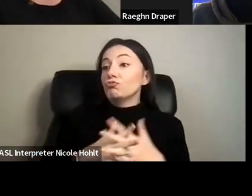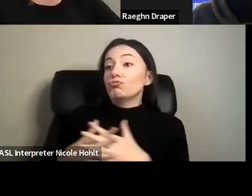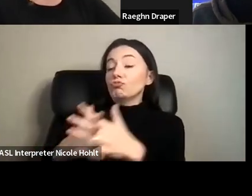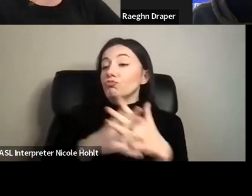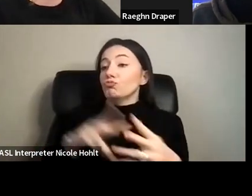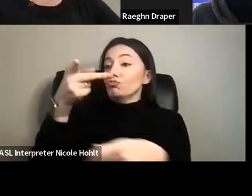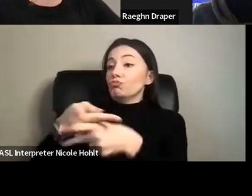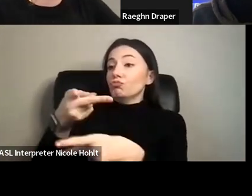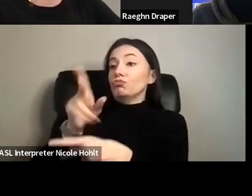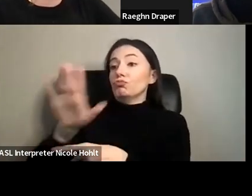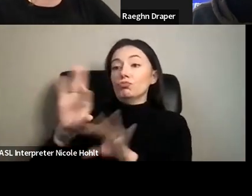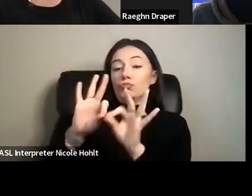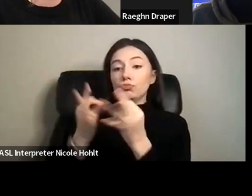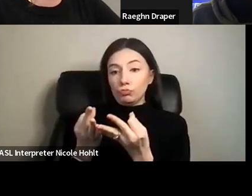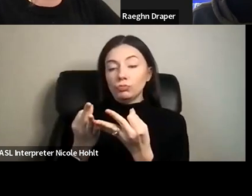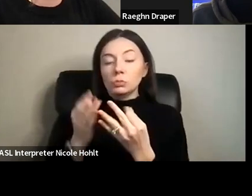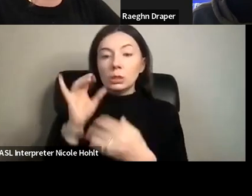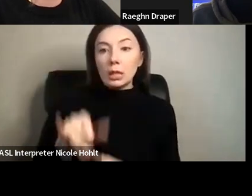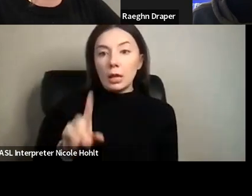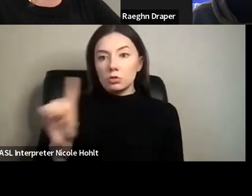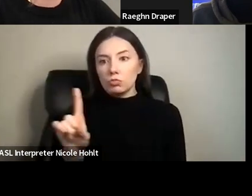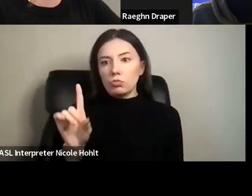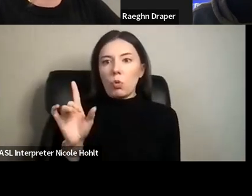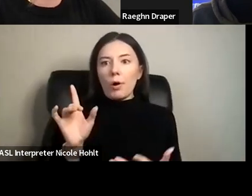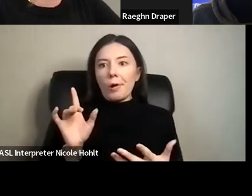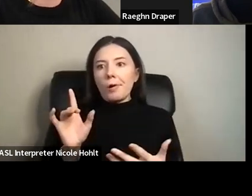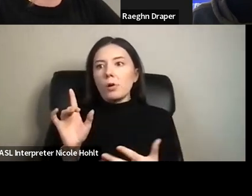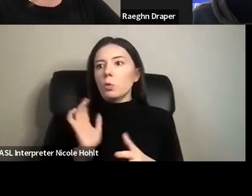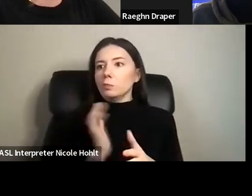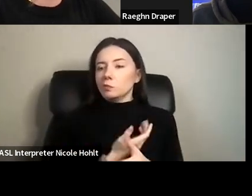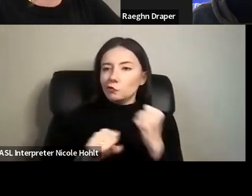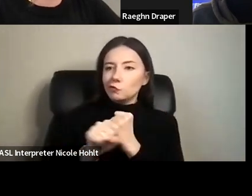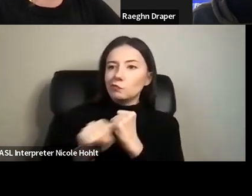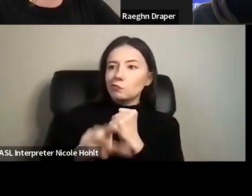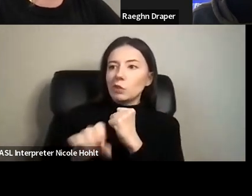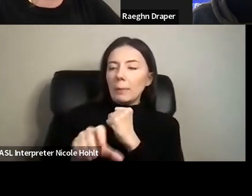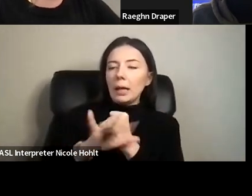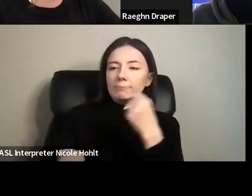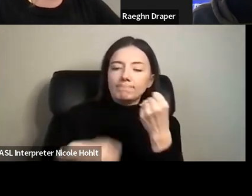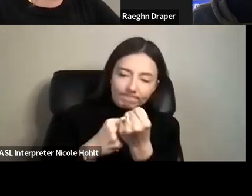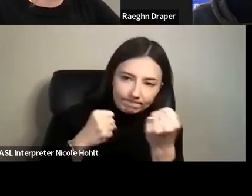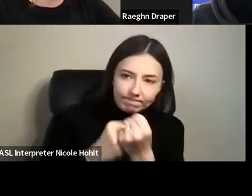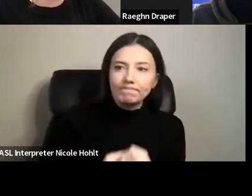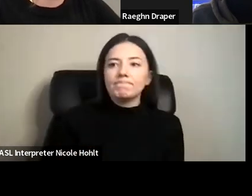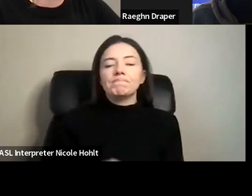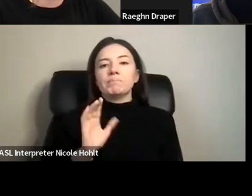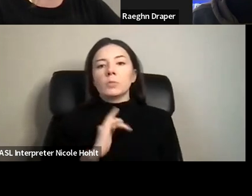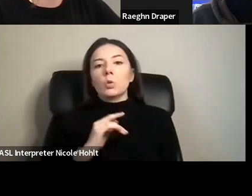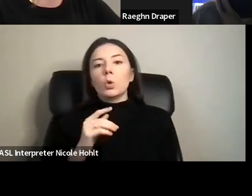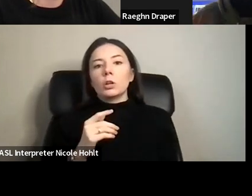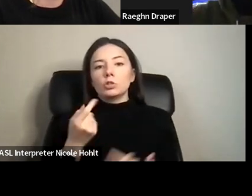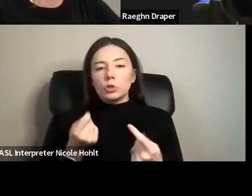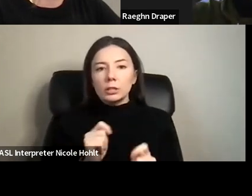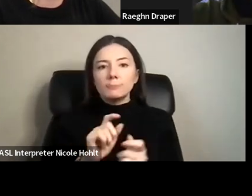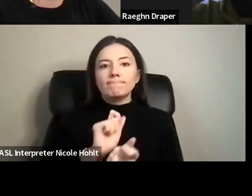their families. So that's where our work is, and we're definitely moving forward to make this the law in